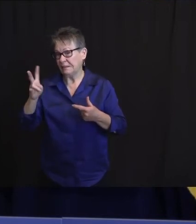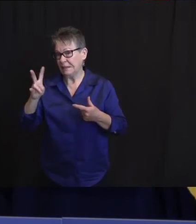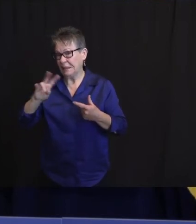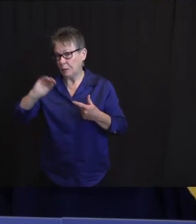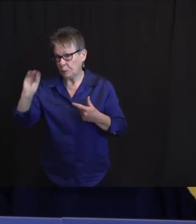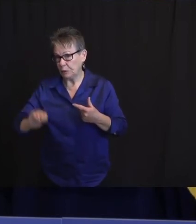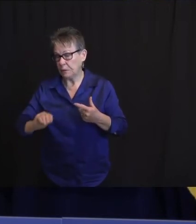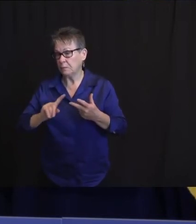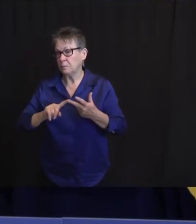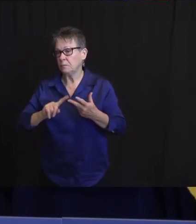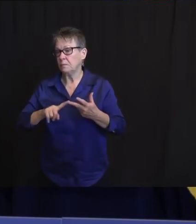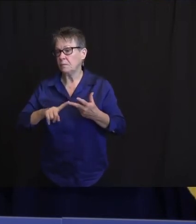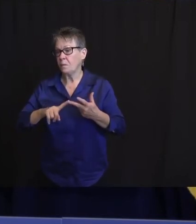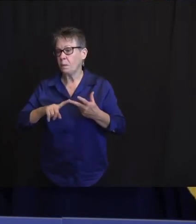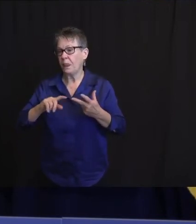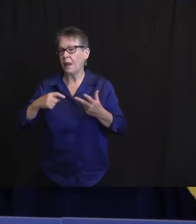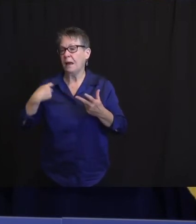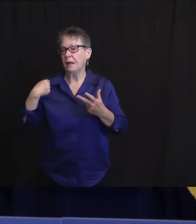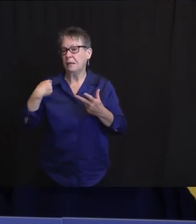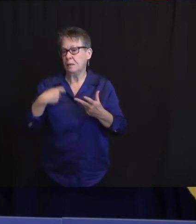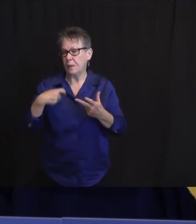17.2%, Hispanic